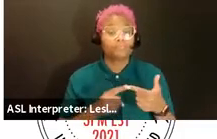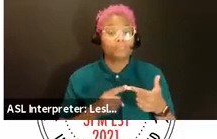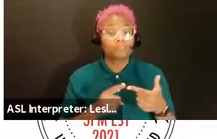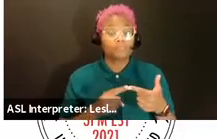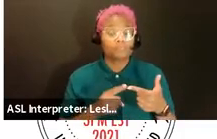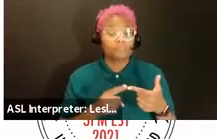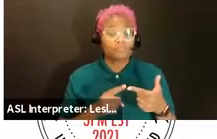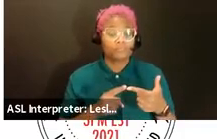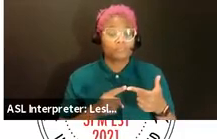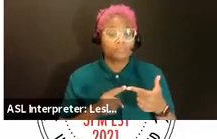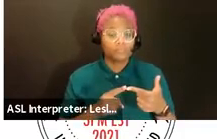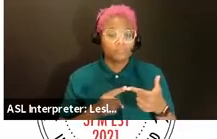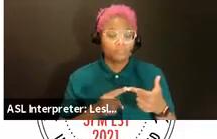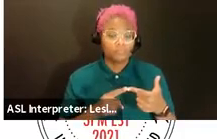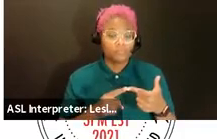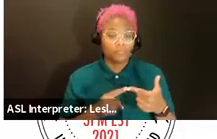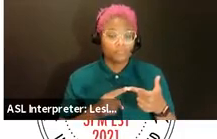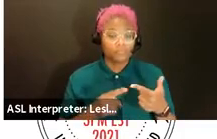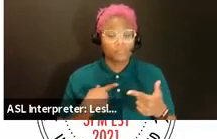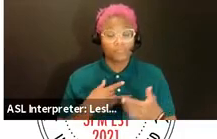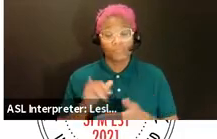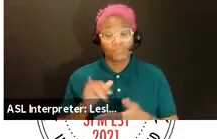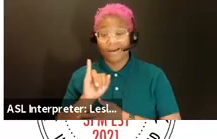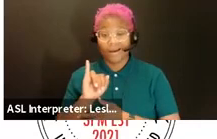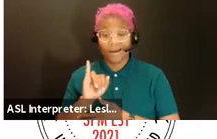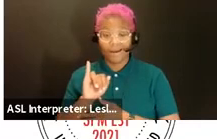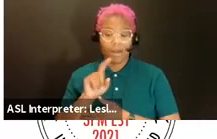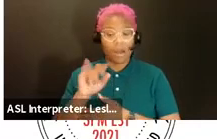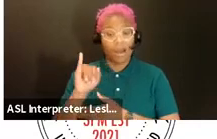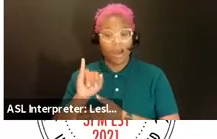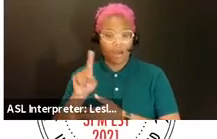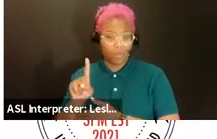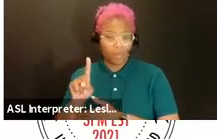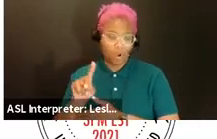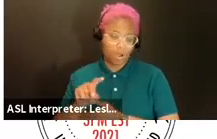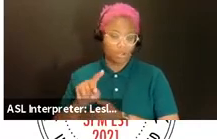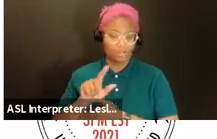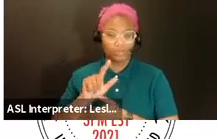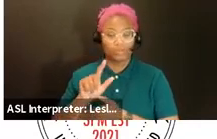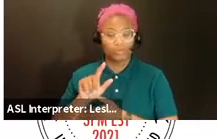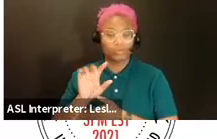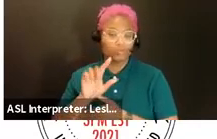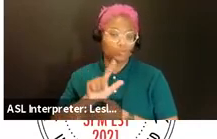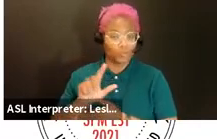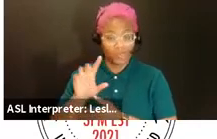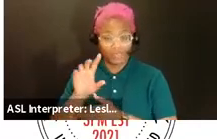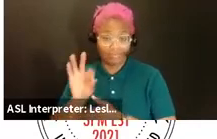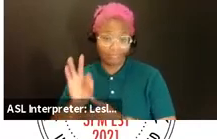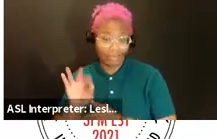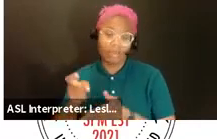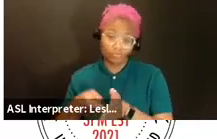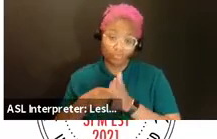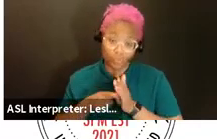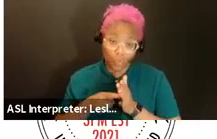exception. As always, the I-129 is needed to be filed by a US petitioner, proving that the artist